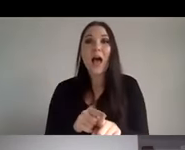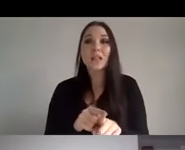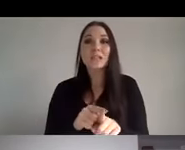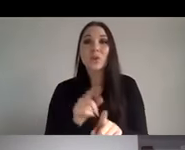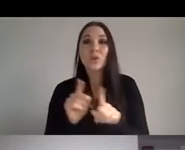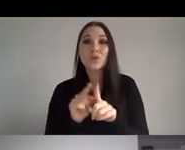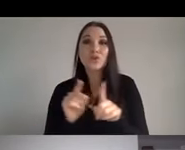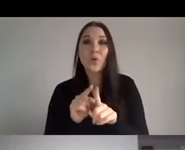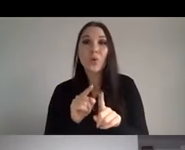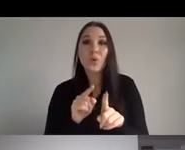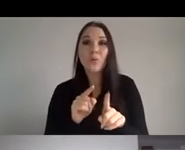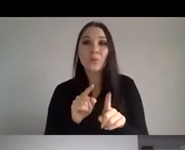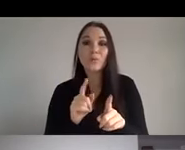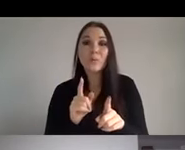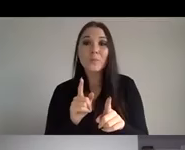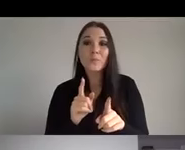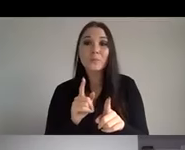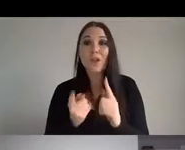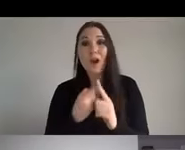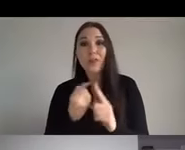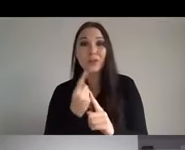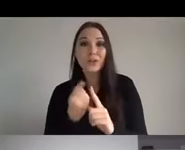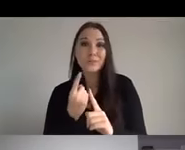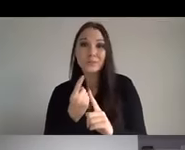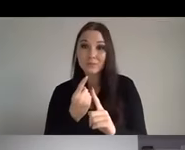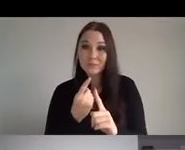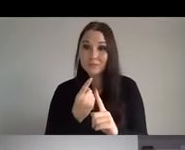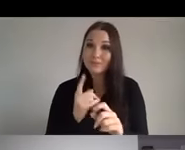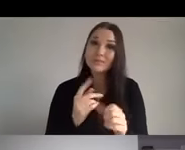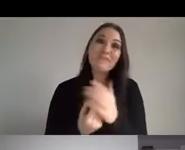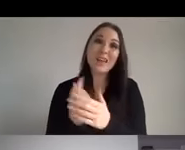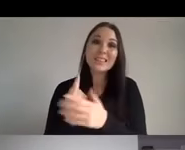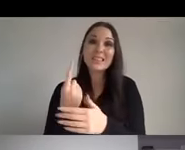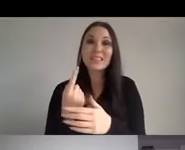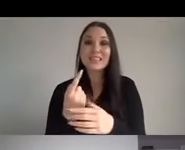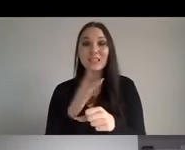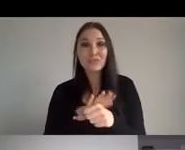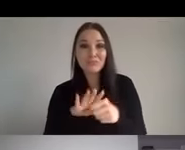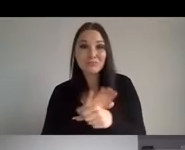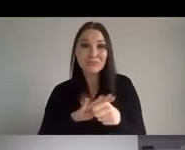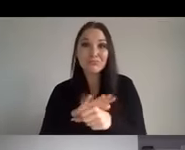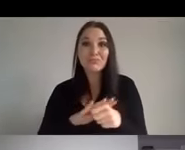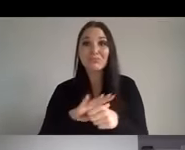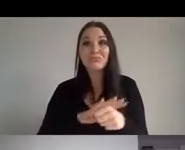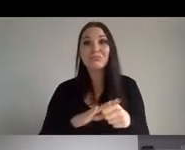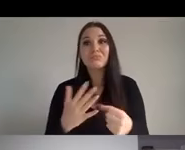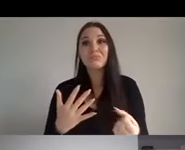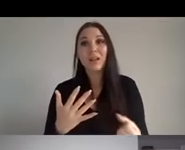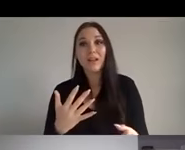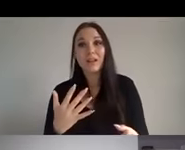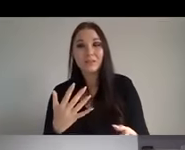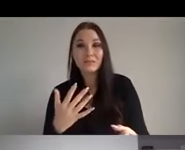for weather conditions, it's also good for a little bit of rough handling, which can happen on a soccer pitch.